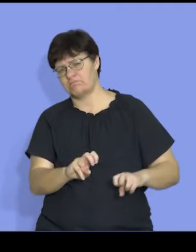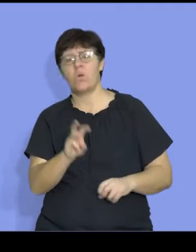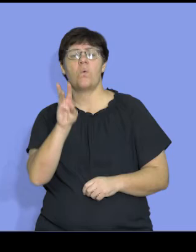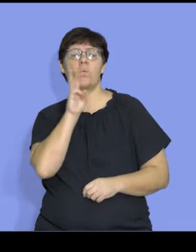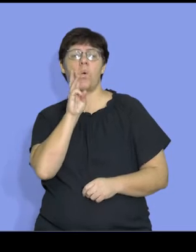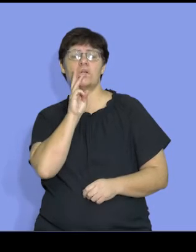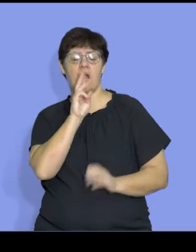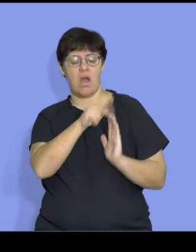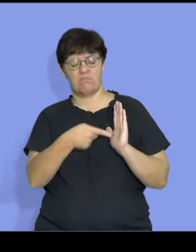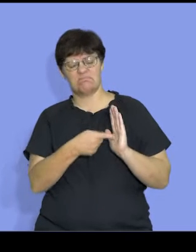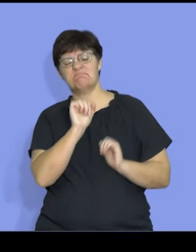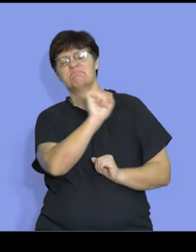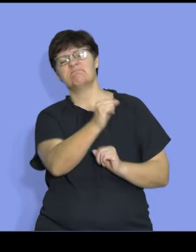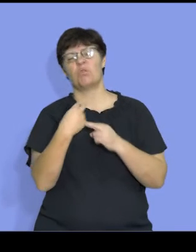the